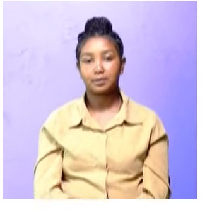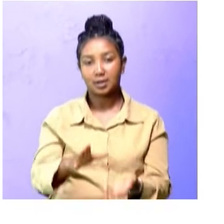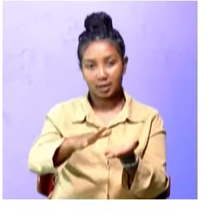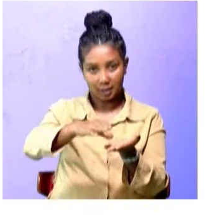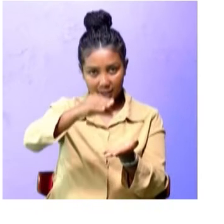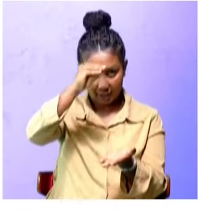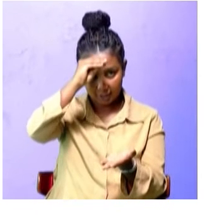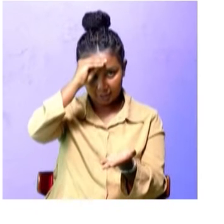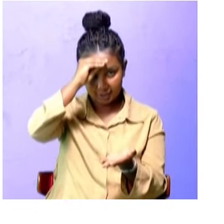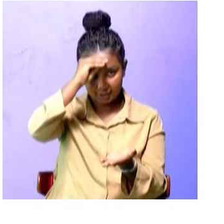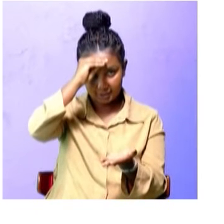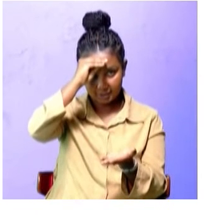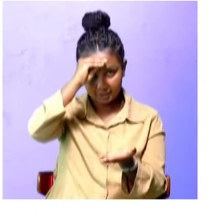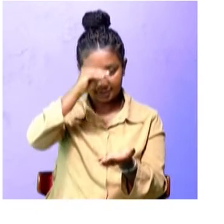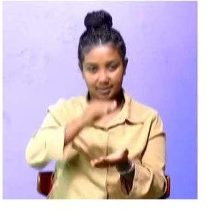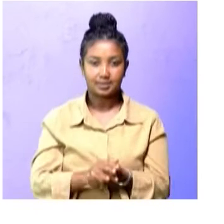learning